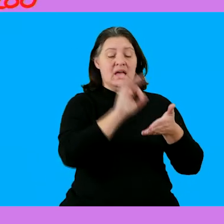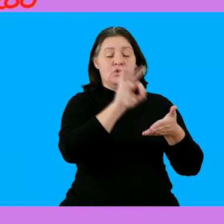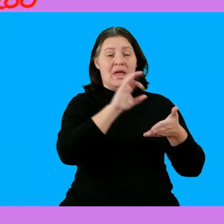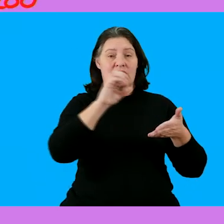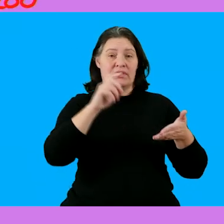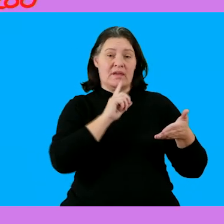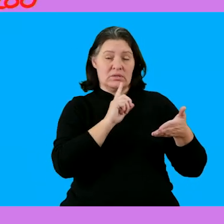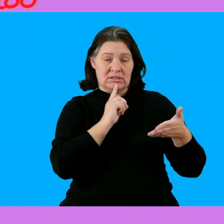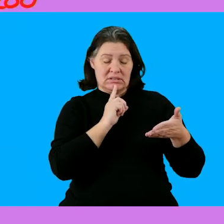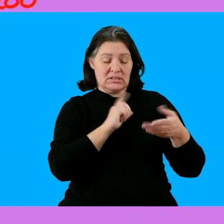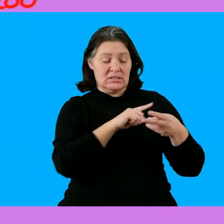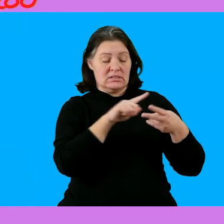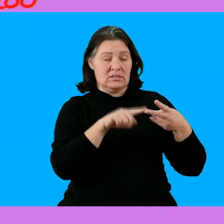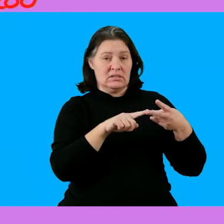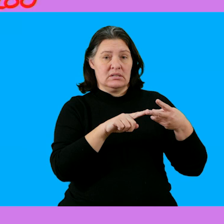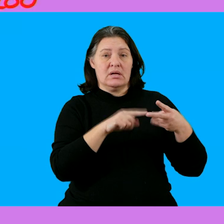So 300,000